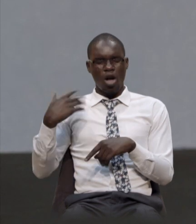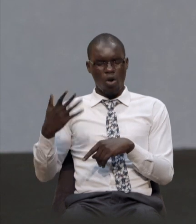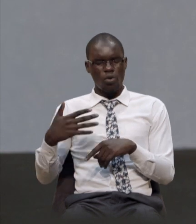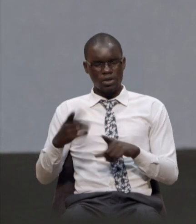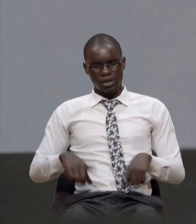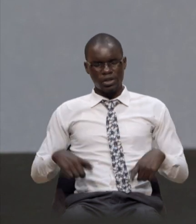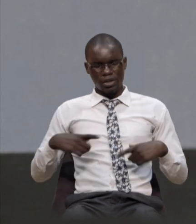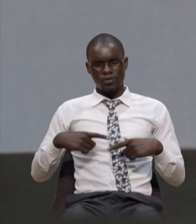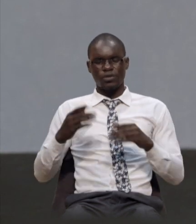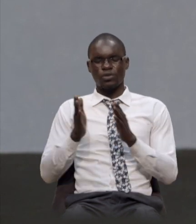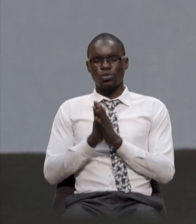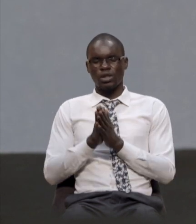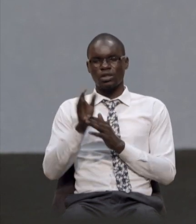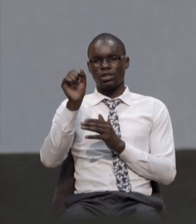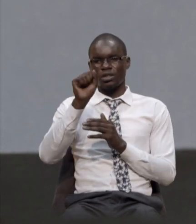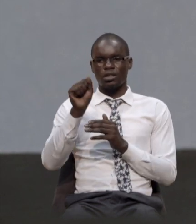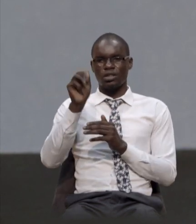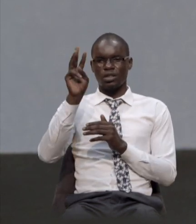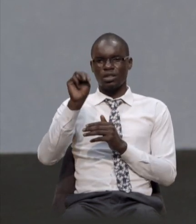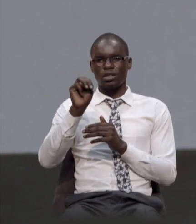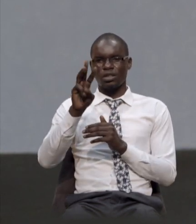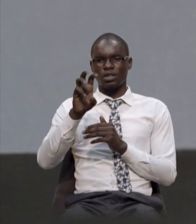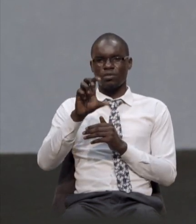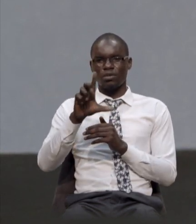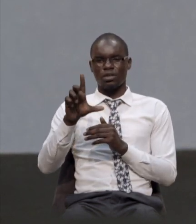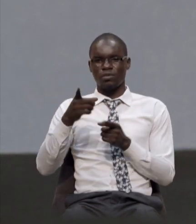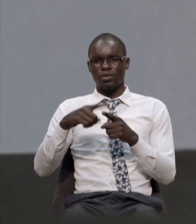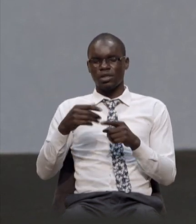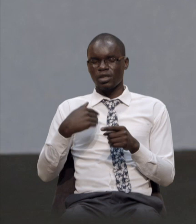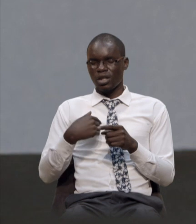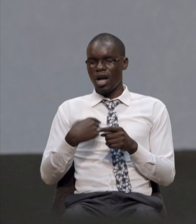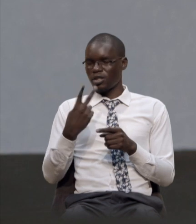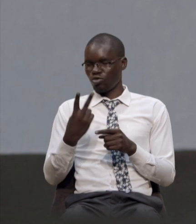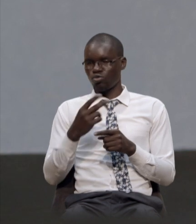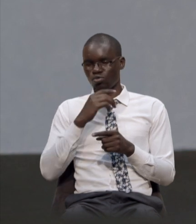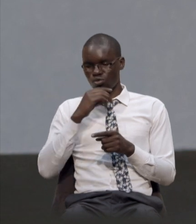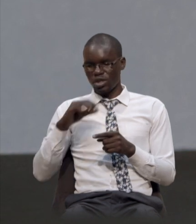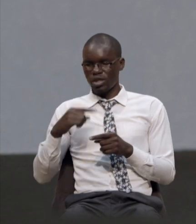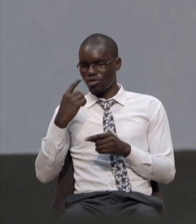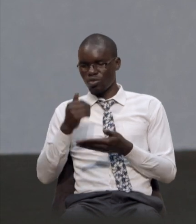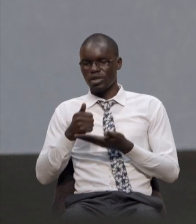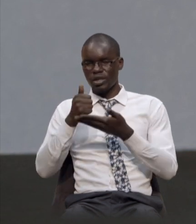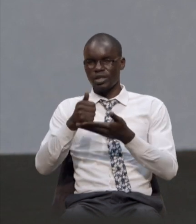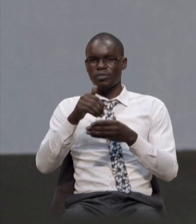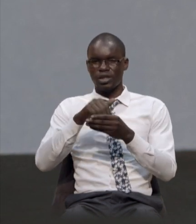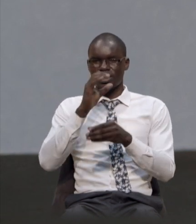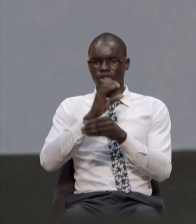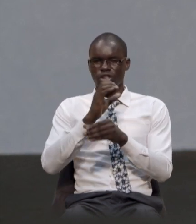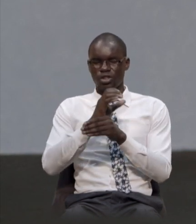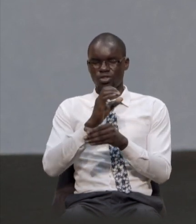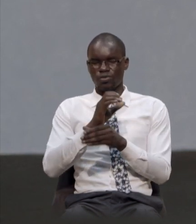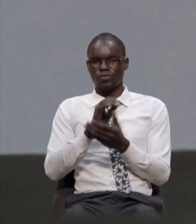with Samuel. But he had big grown boys who were helping him in his work in the